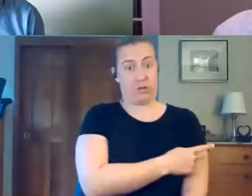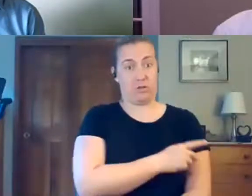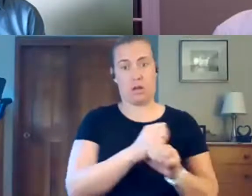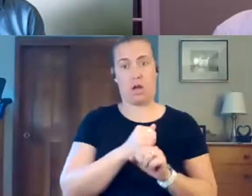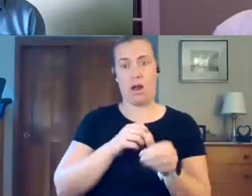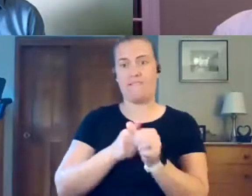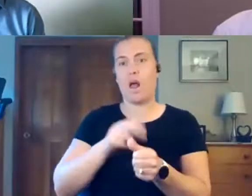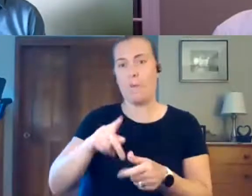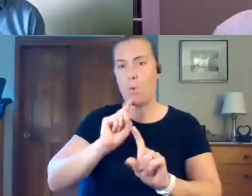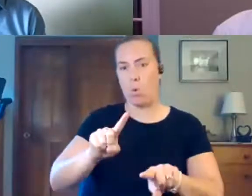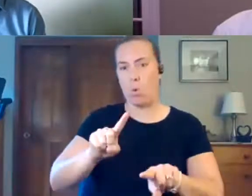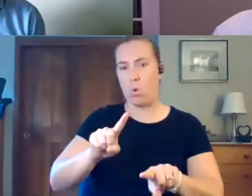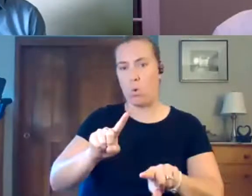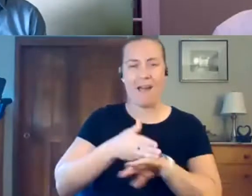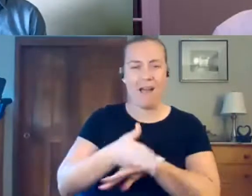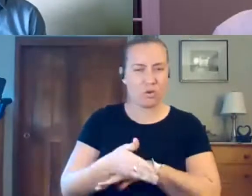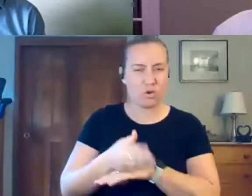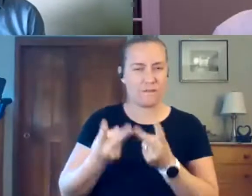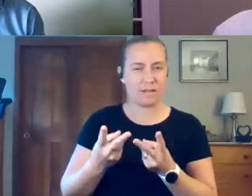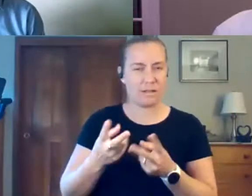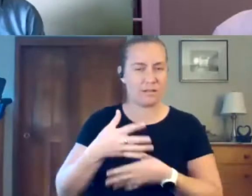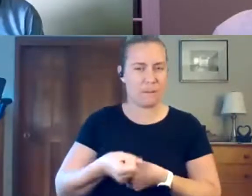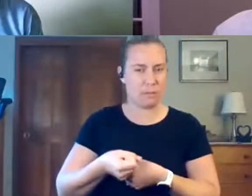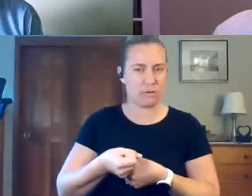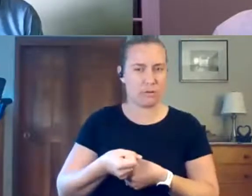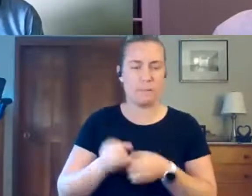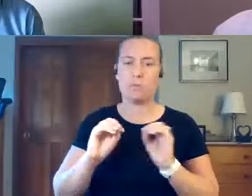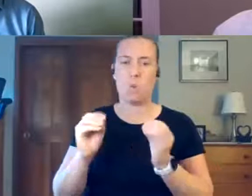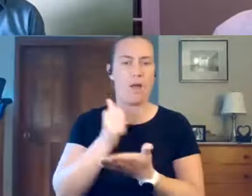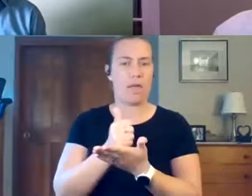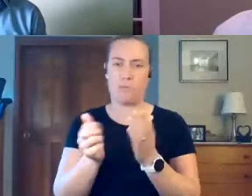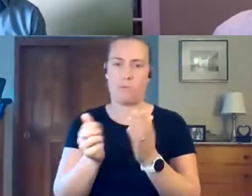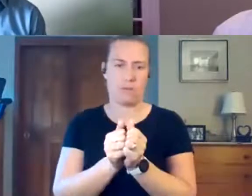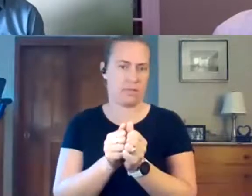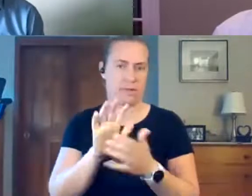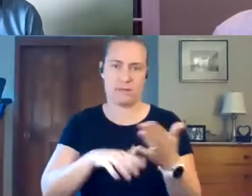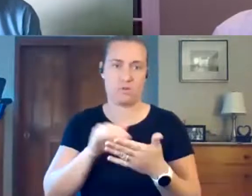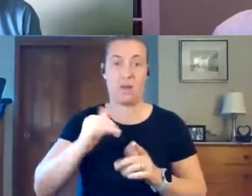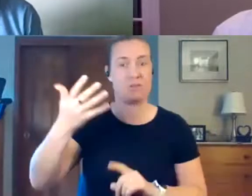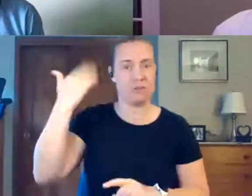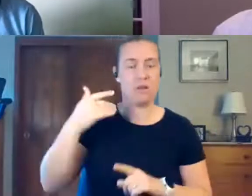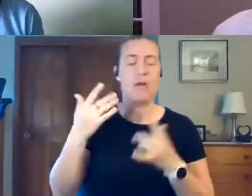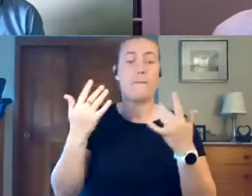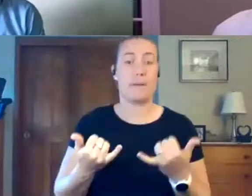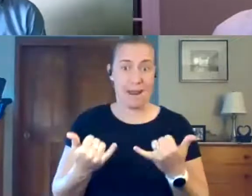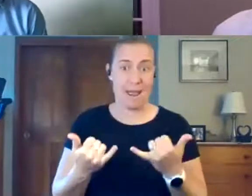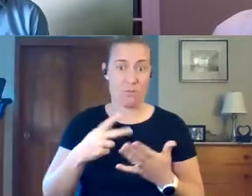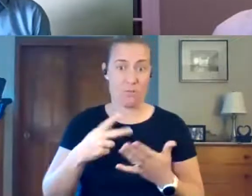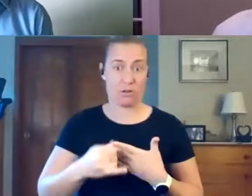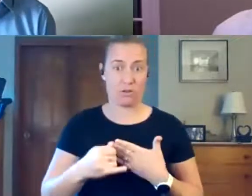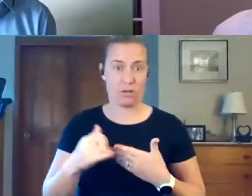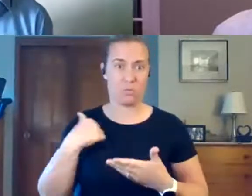visit summary and no scheduler assistance. But in the current project that's actually funded by ICTR DNI, we're collaborating